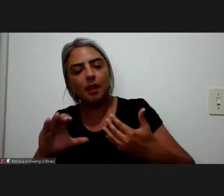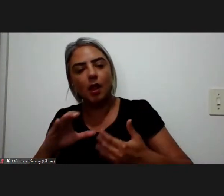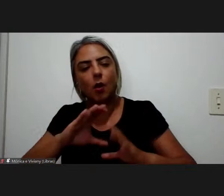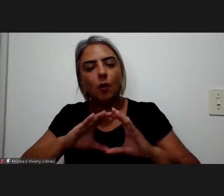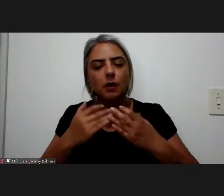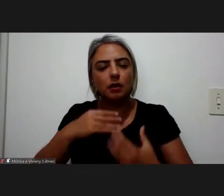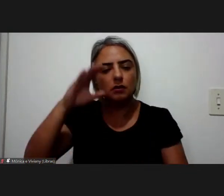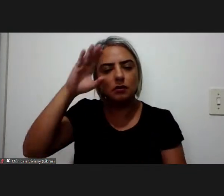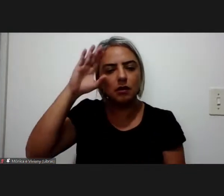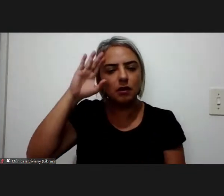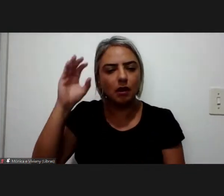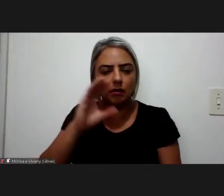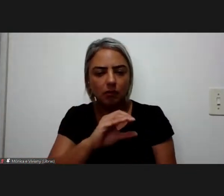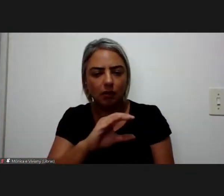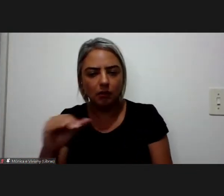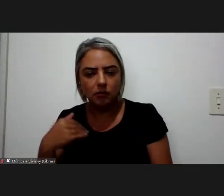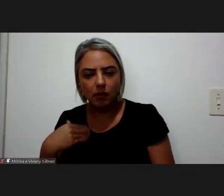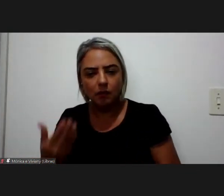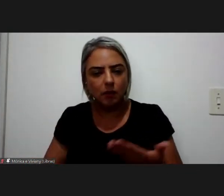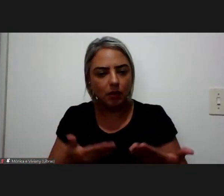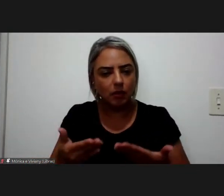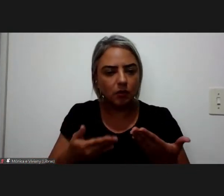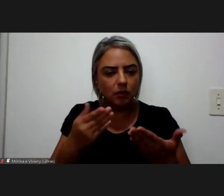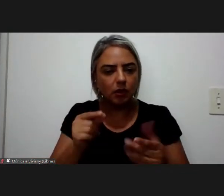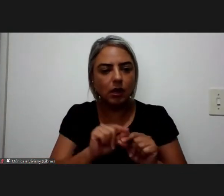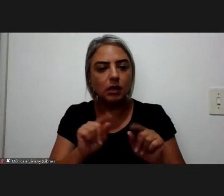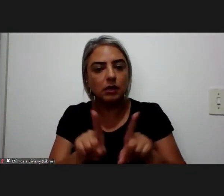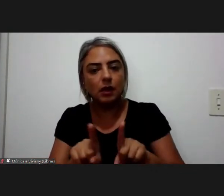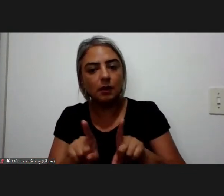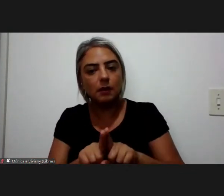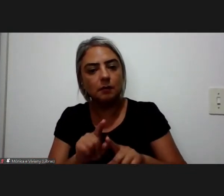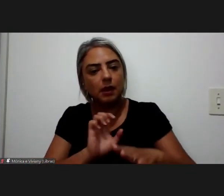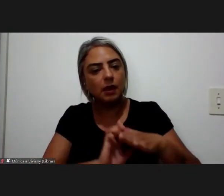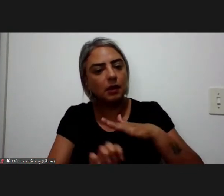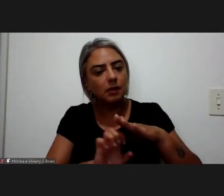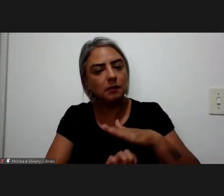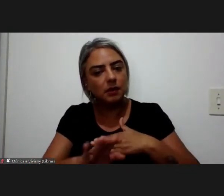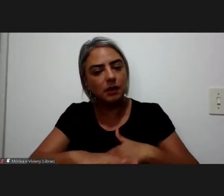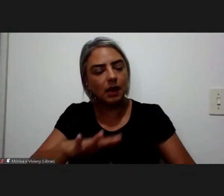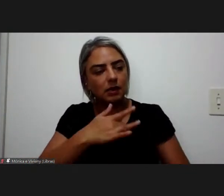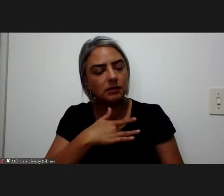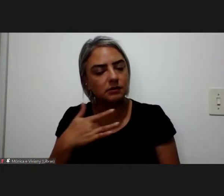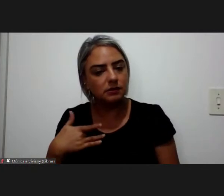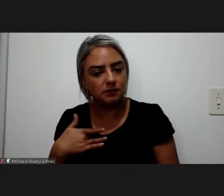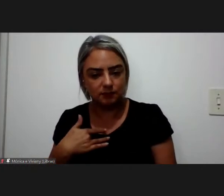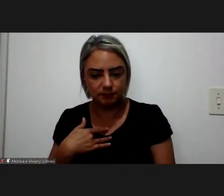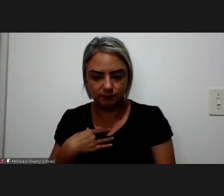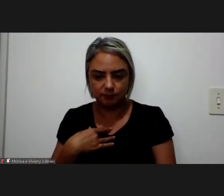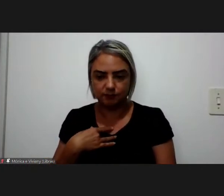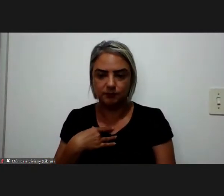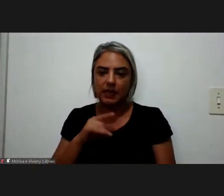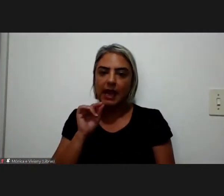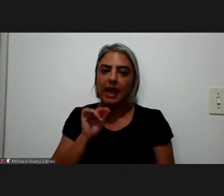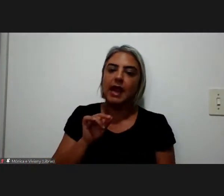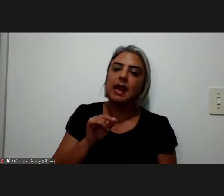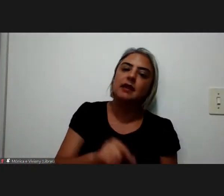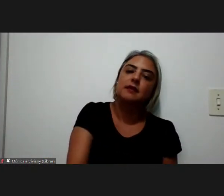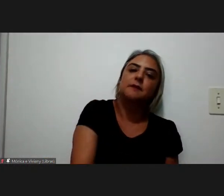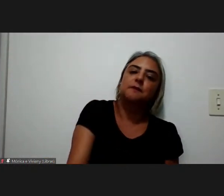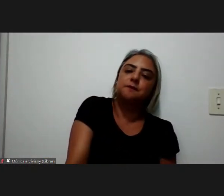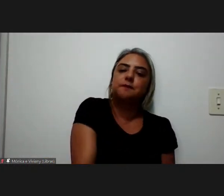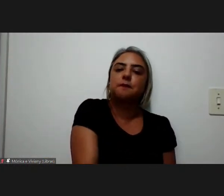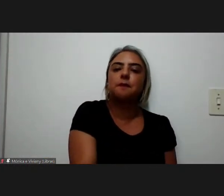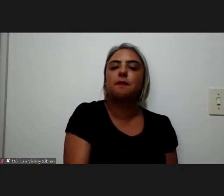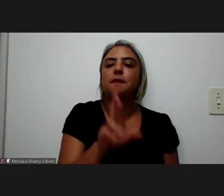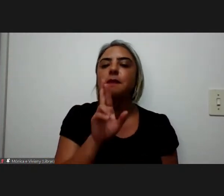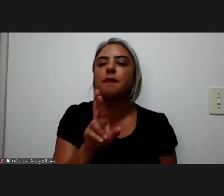entities, scientific communities, and people that give services, in business entities from the area of health. All